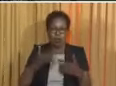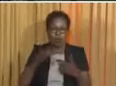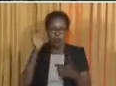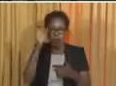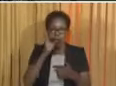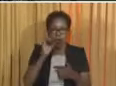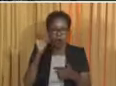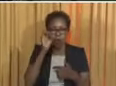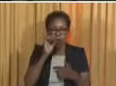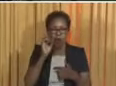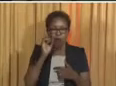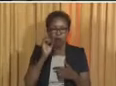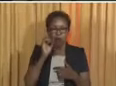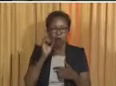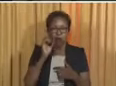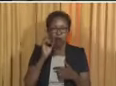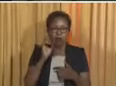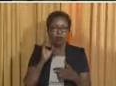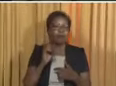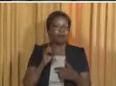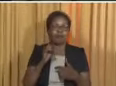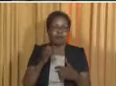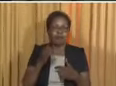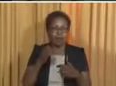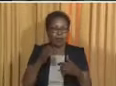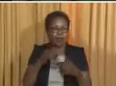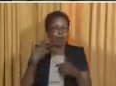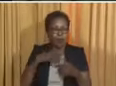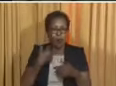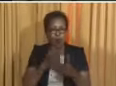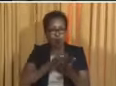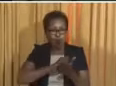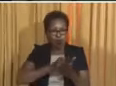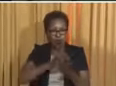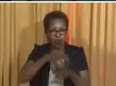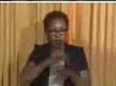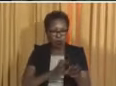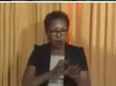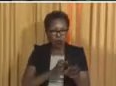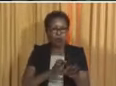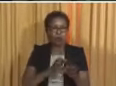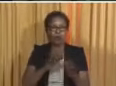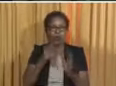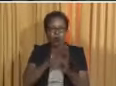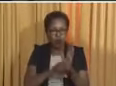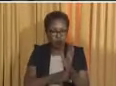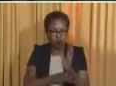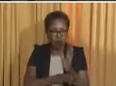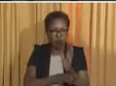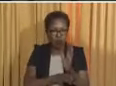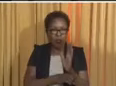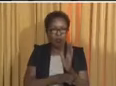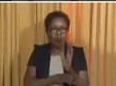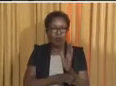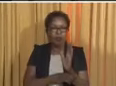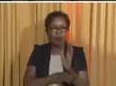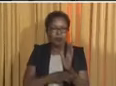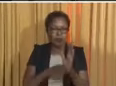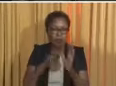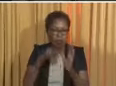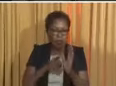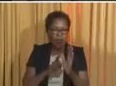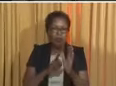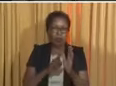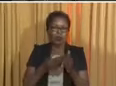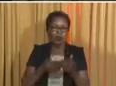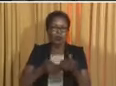historical evidence that the drafters of the Constitution intended that the President be excluded from the popular initiative amendment route, or that it be limited